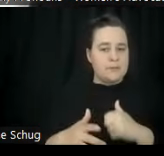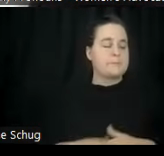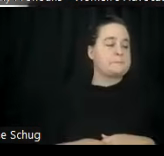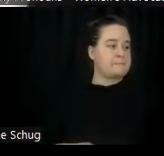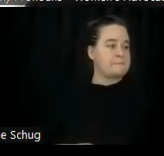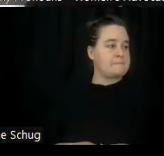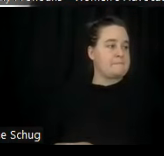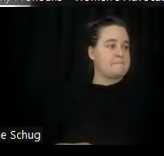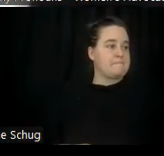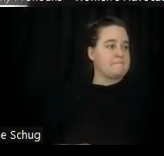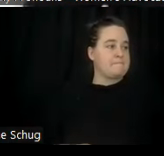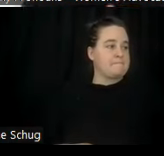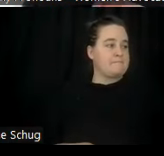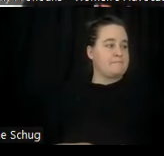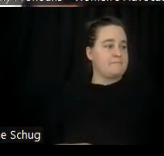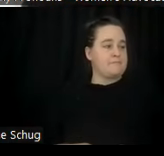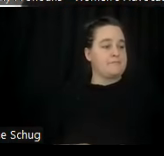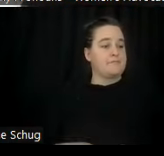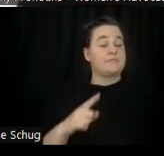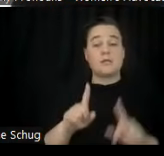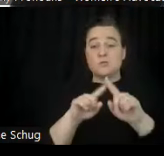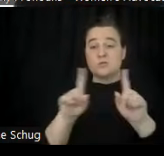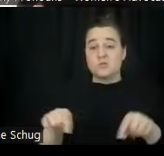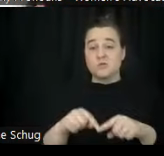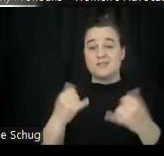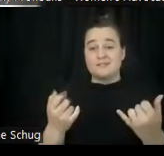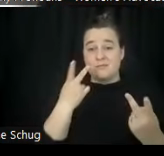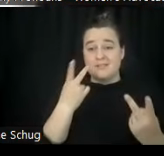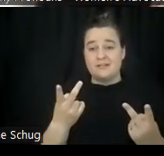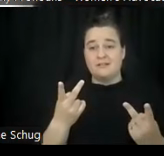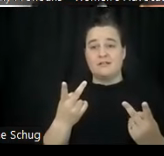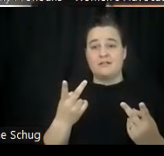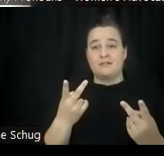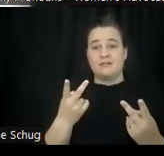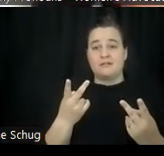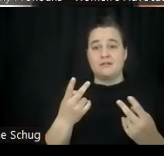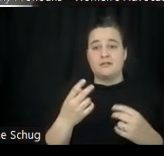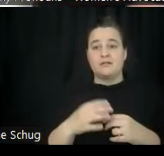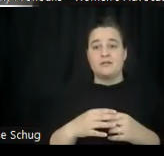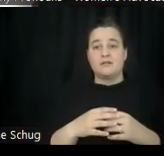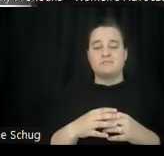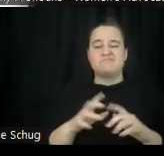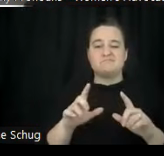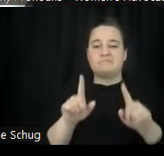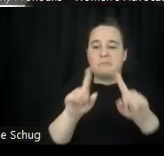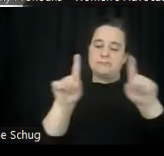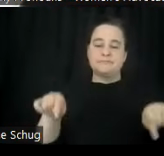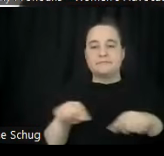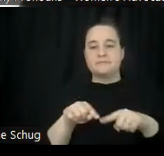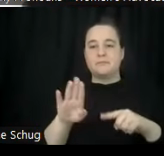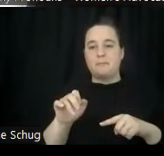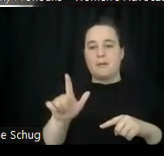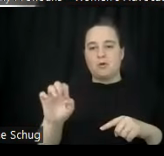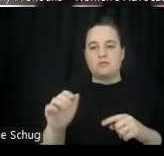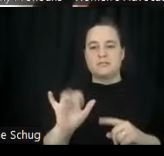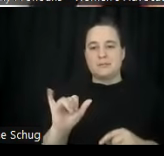So on the screen here, you see kind of kind of like a bubble, again, like Brenison showed